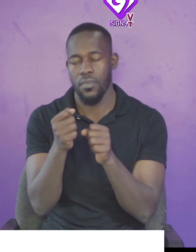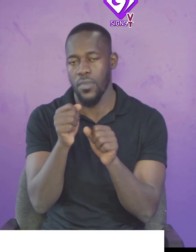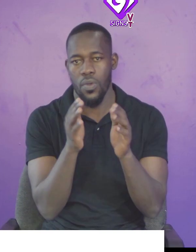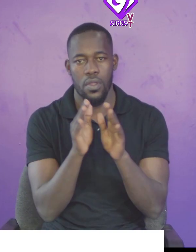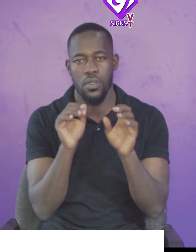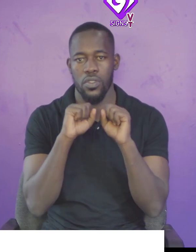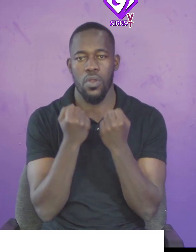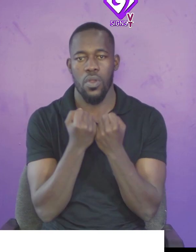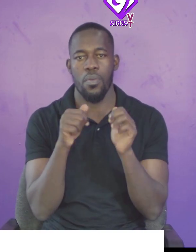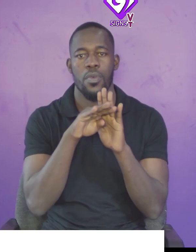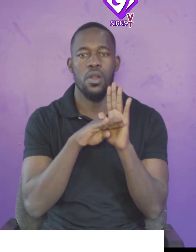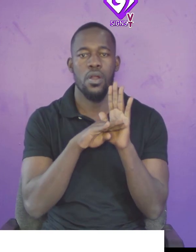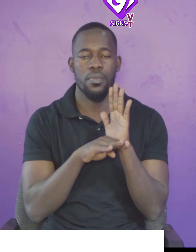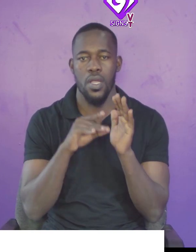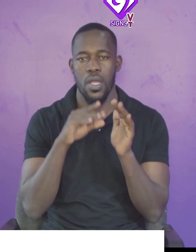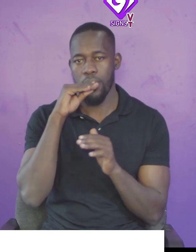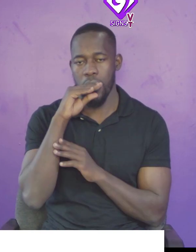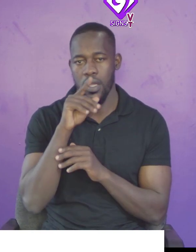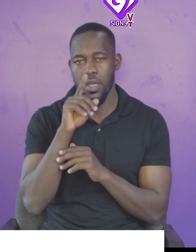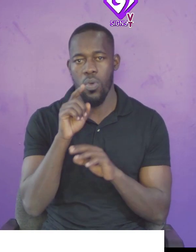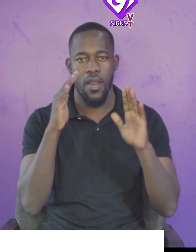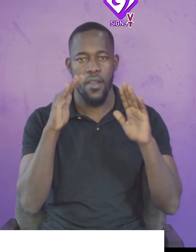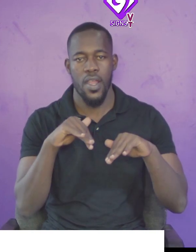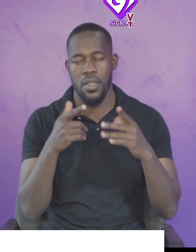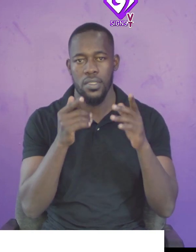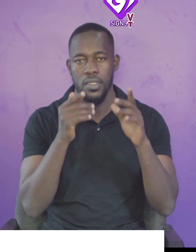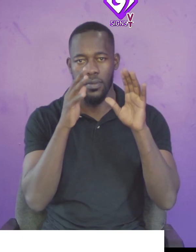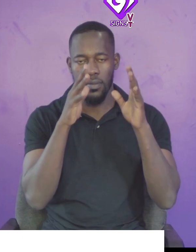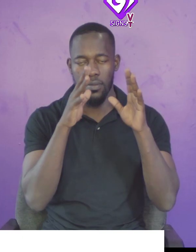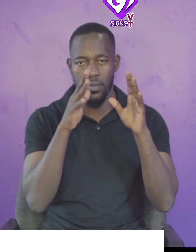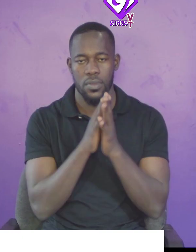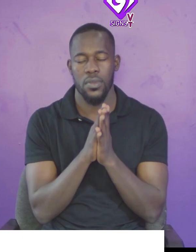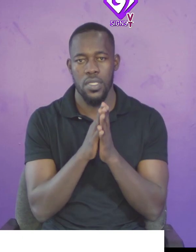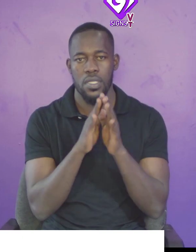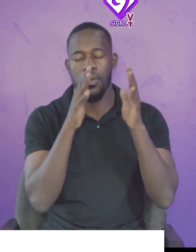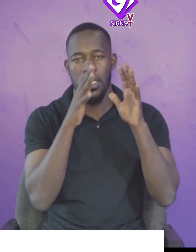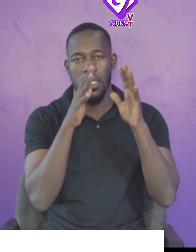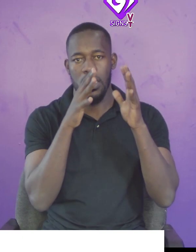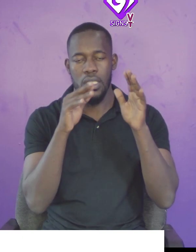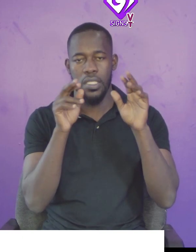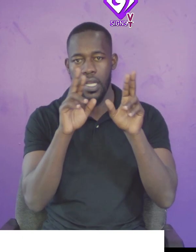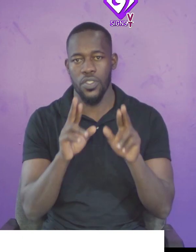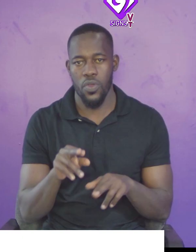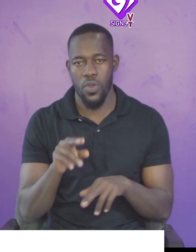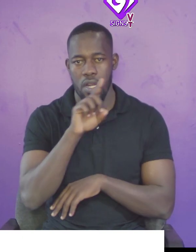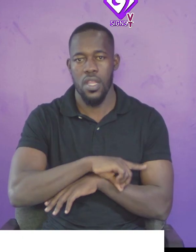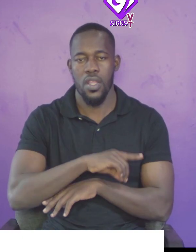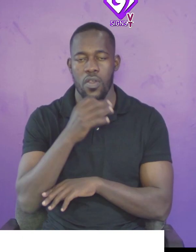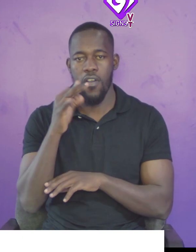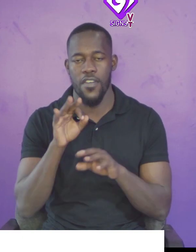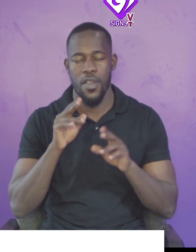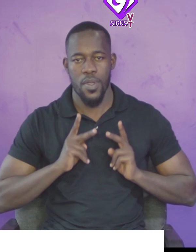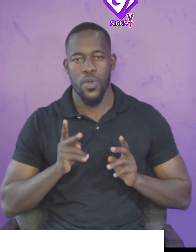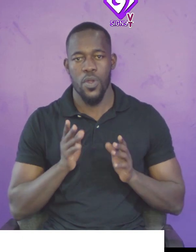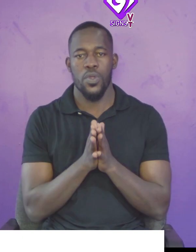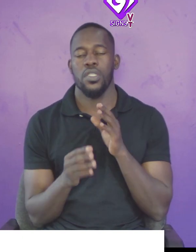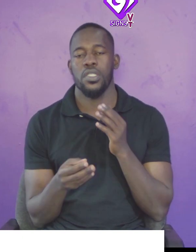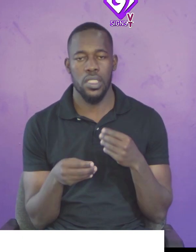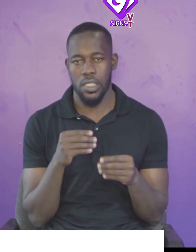social programs. Speaking at an event celebrating the International Day of Persons with